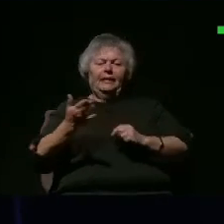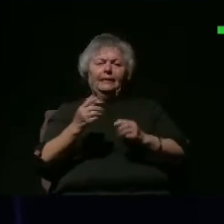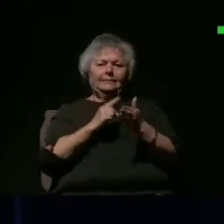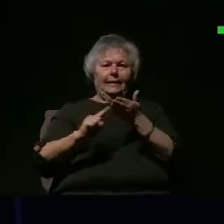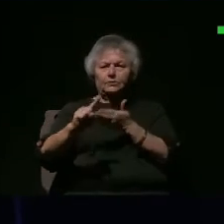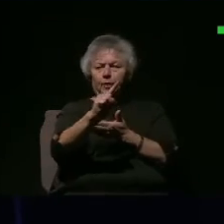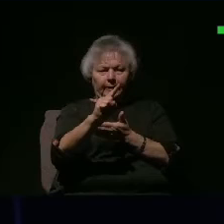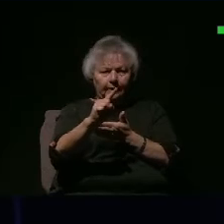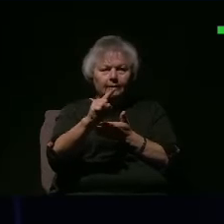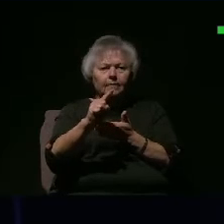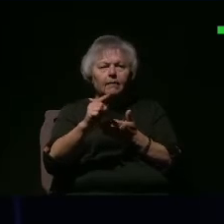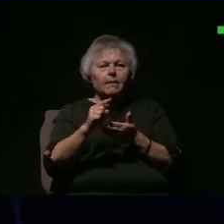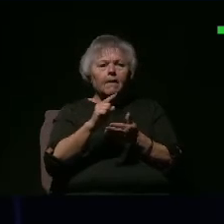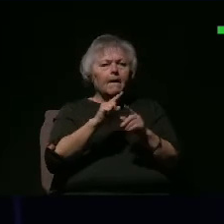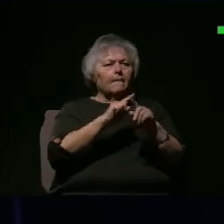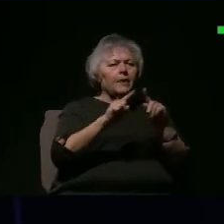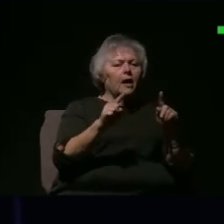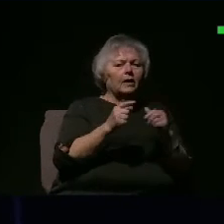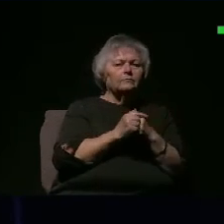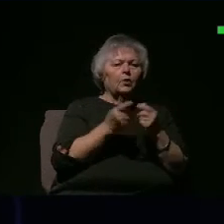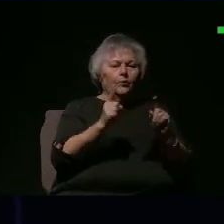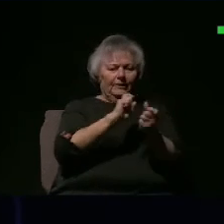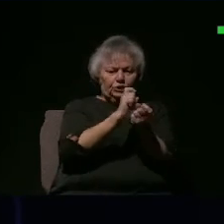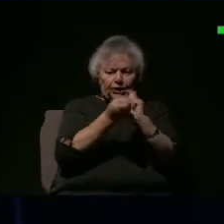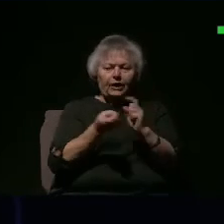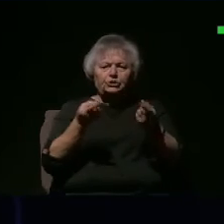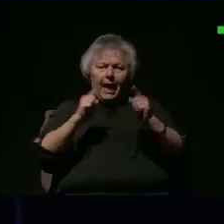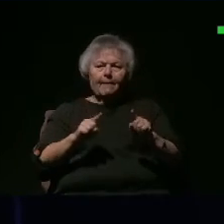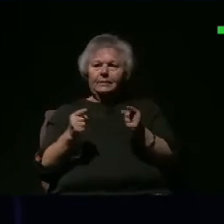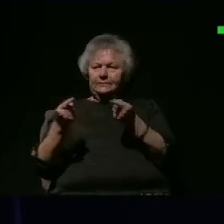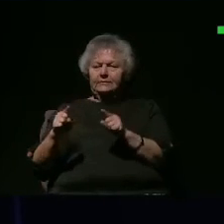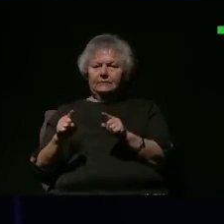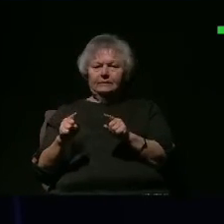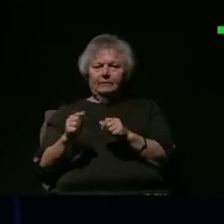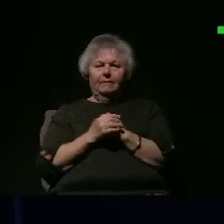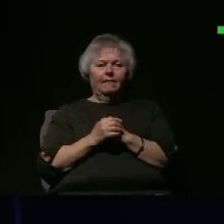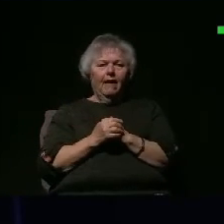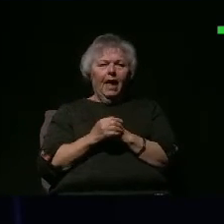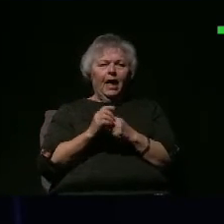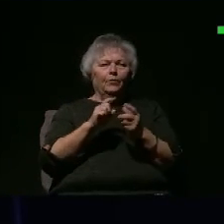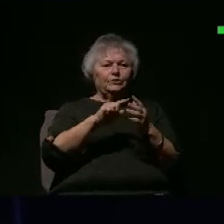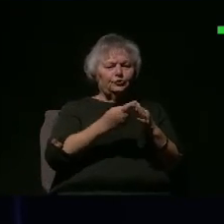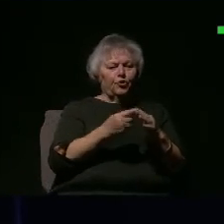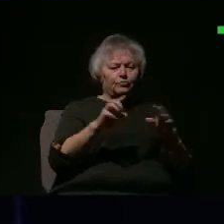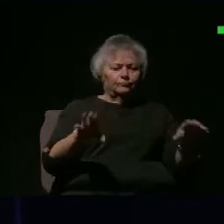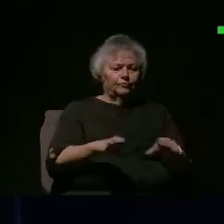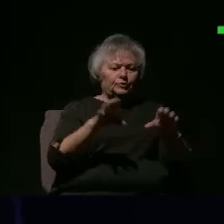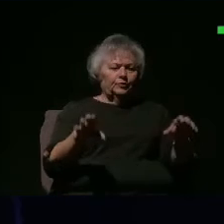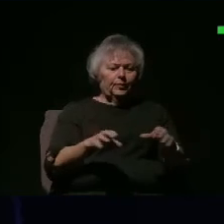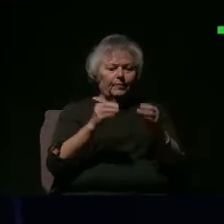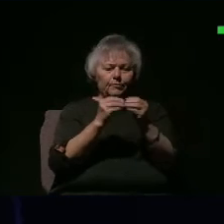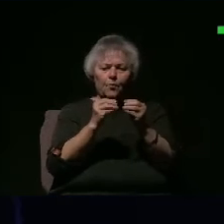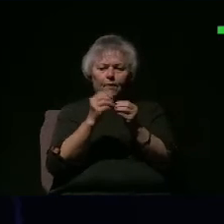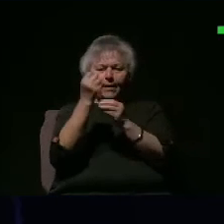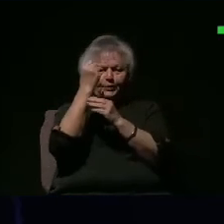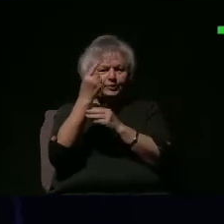however, whenever the transition comes, that we begin to move back toward a more understanding of life that we